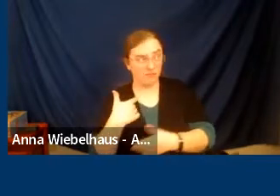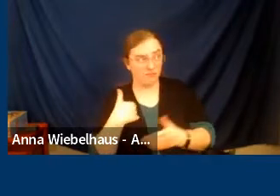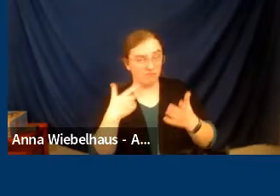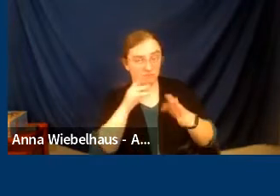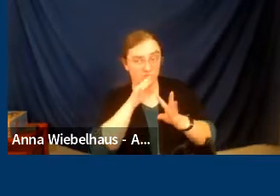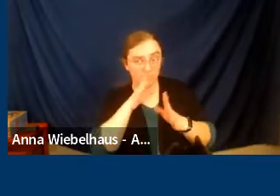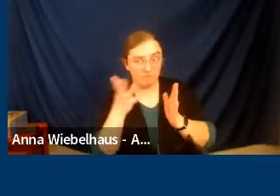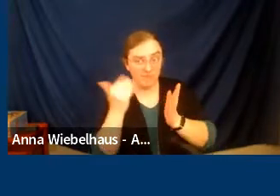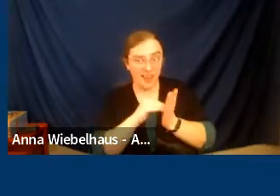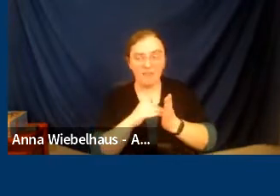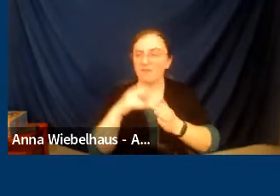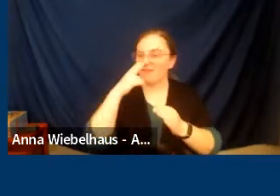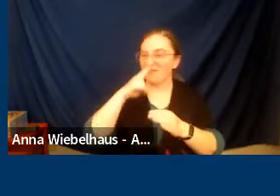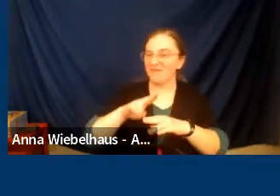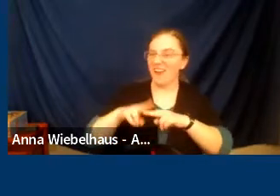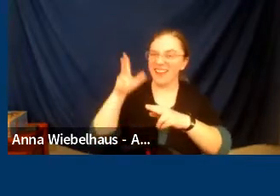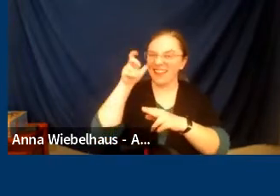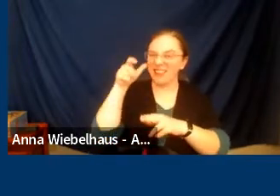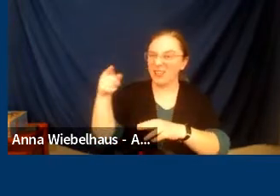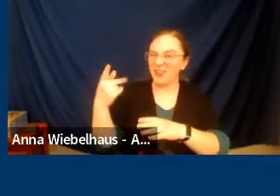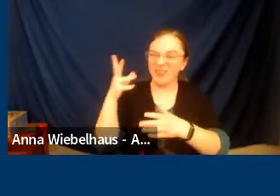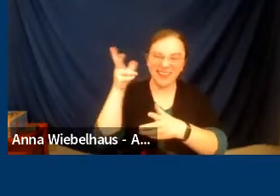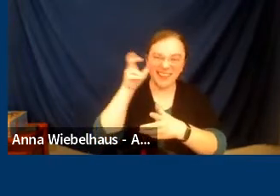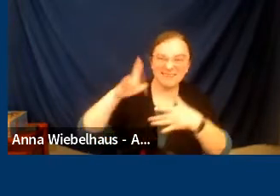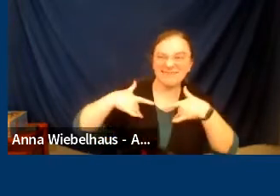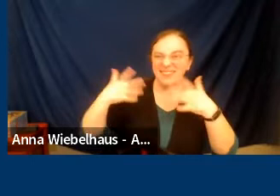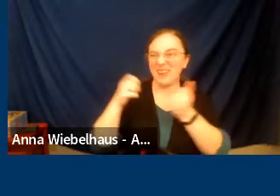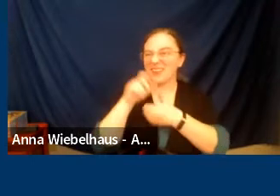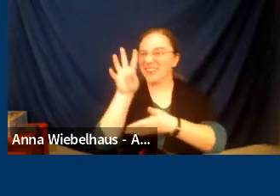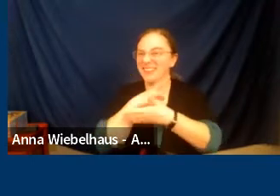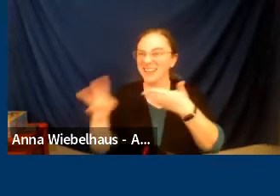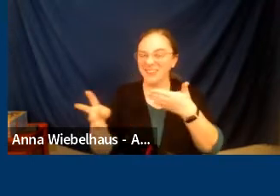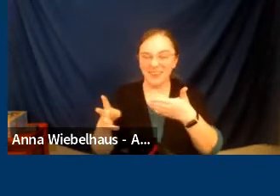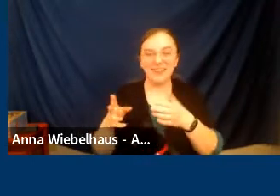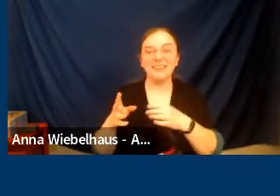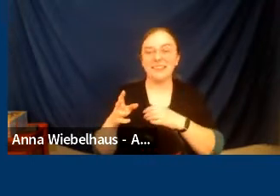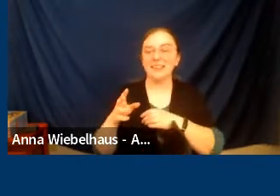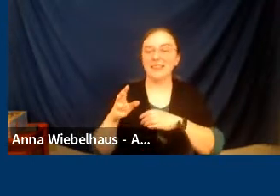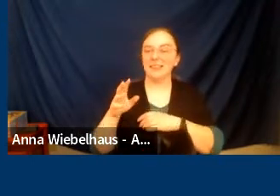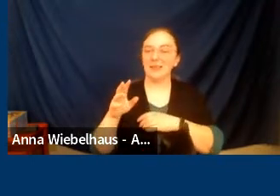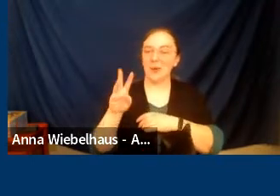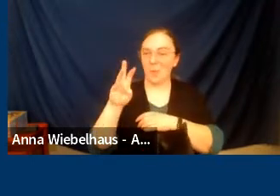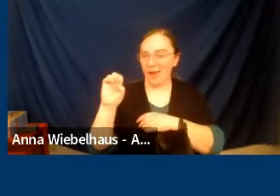It's fun listening to you talk about the schedule. It really does make me want to get in there.